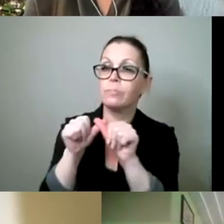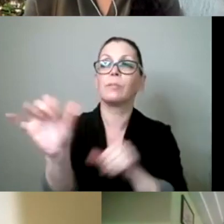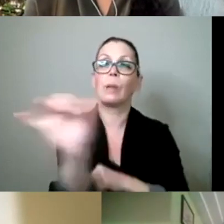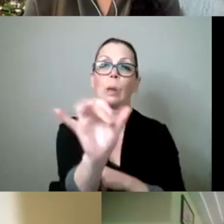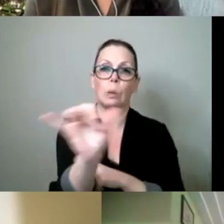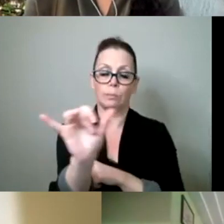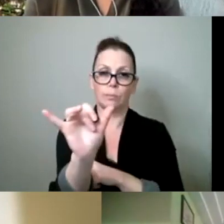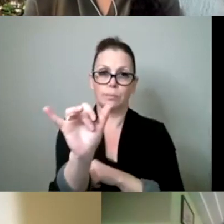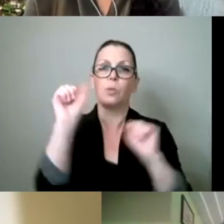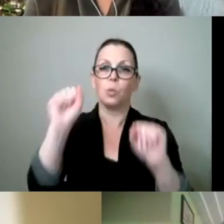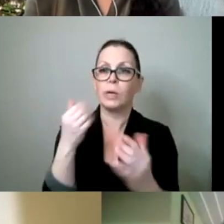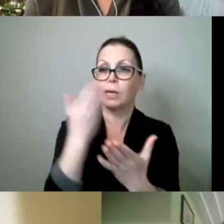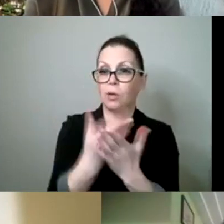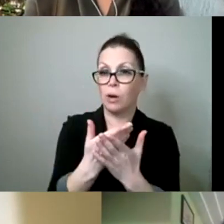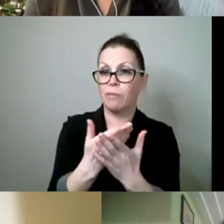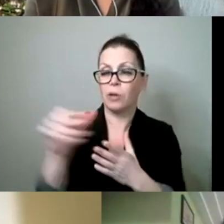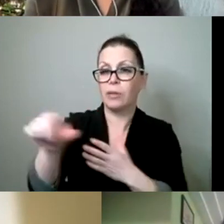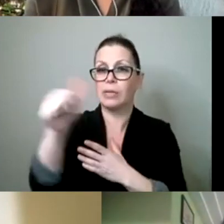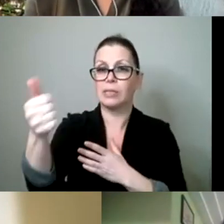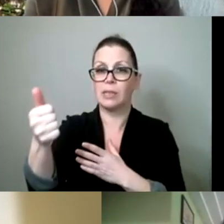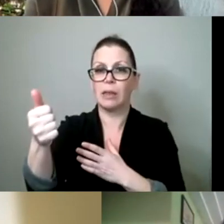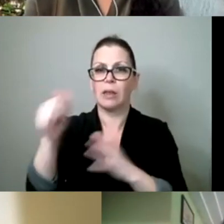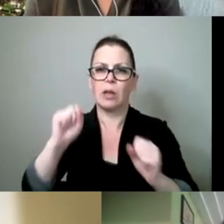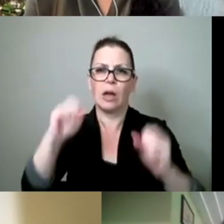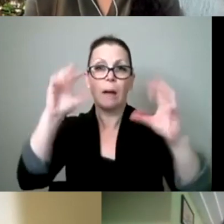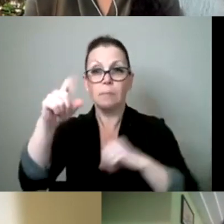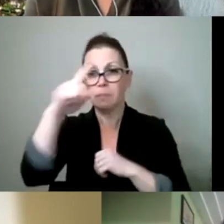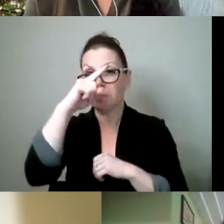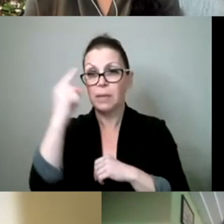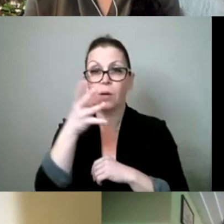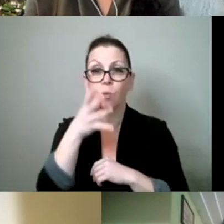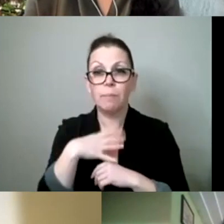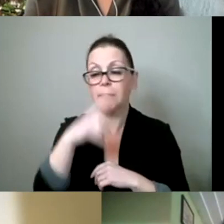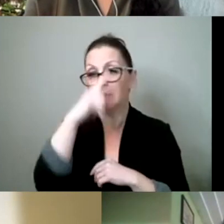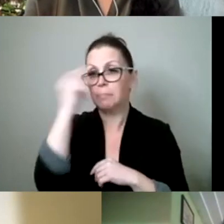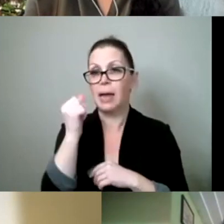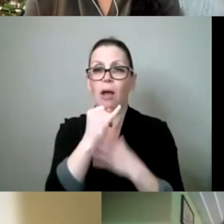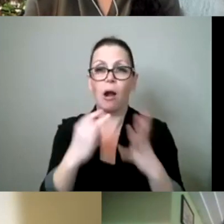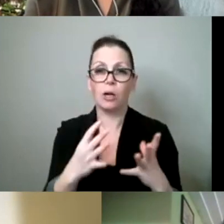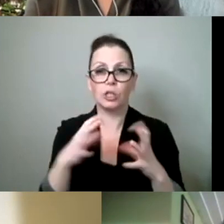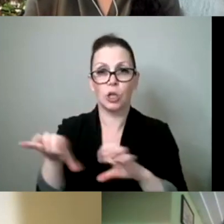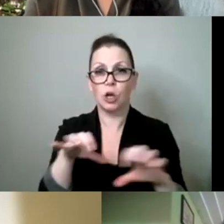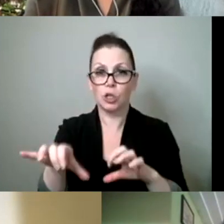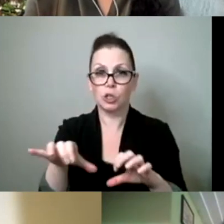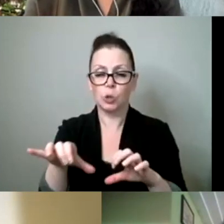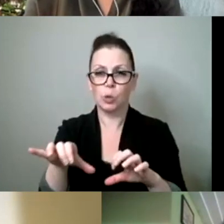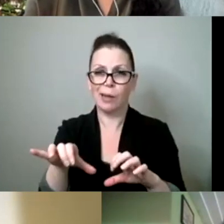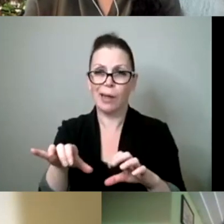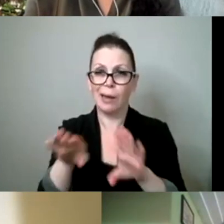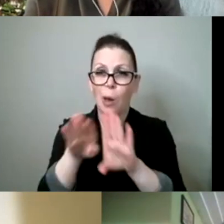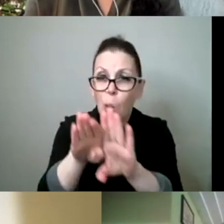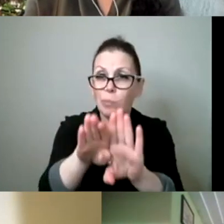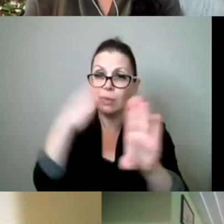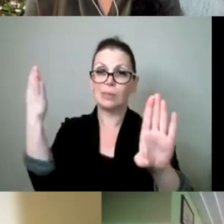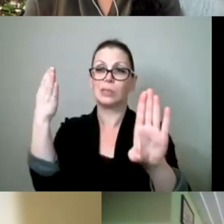these other amazing Black women and Black artists are doing for us and kicking these doors open, it took them